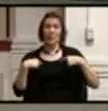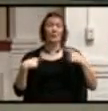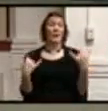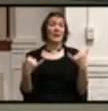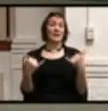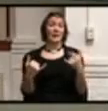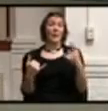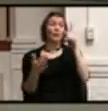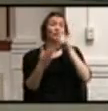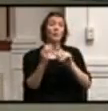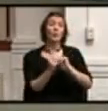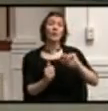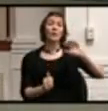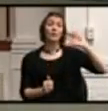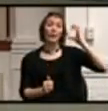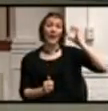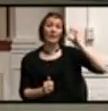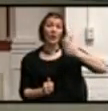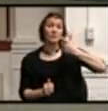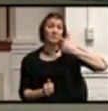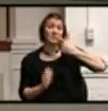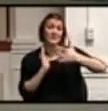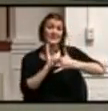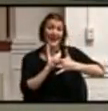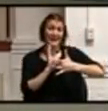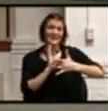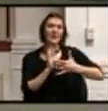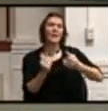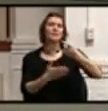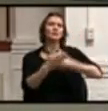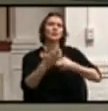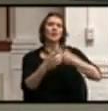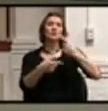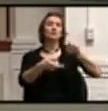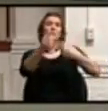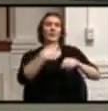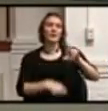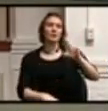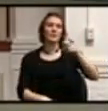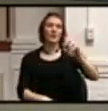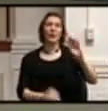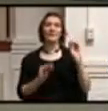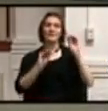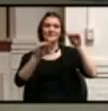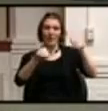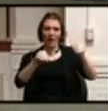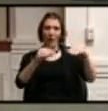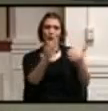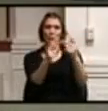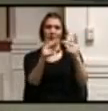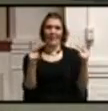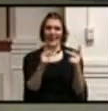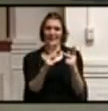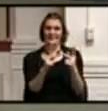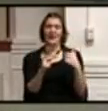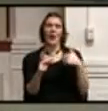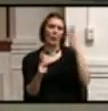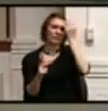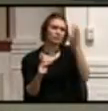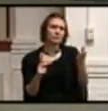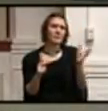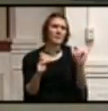from a radio tech, so we know exactly how much we're going to put in for that. So you'll be seeing a memo similar to this very shortly before the next select board